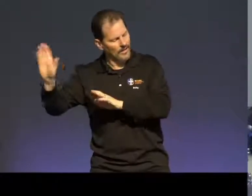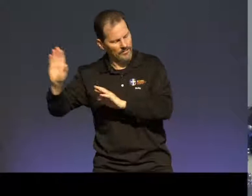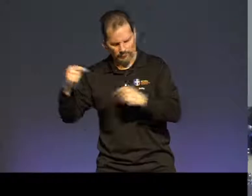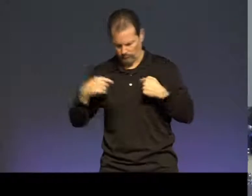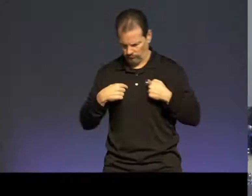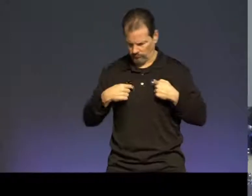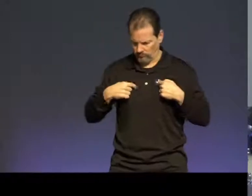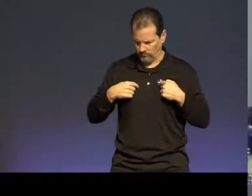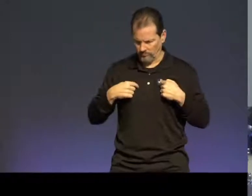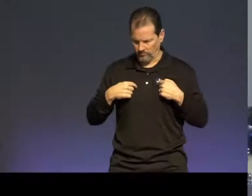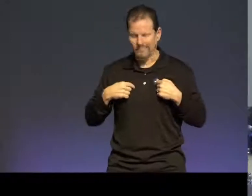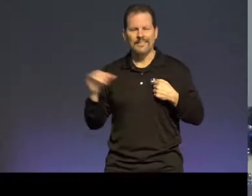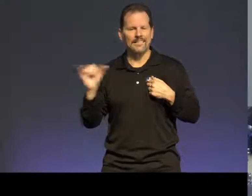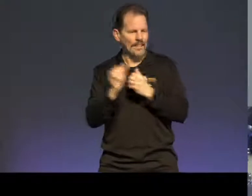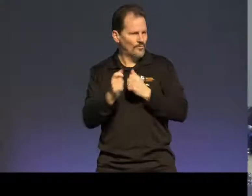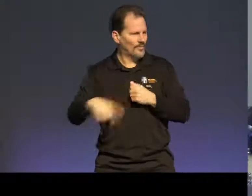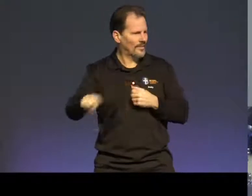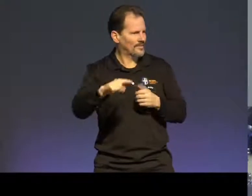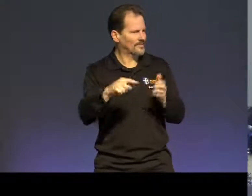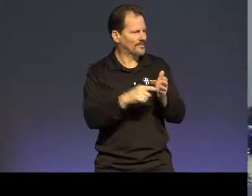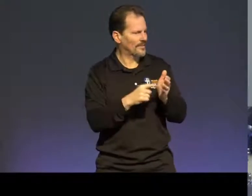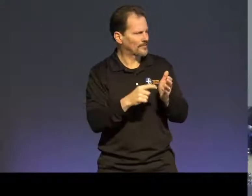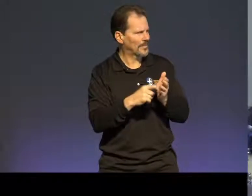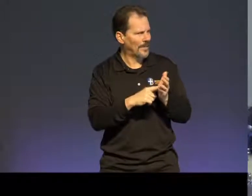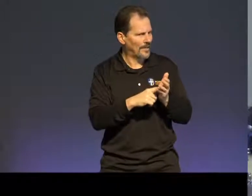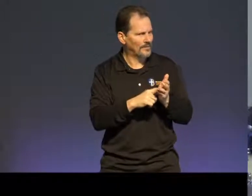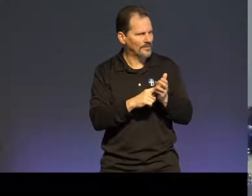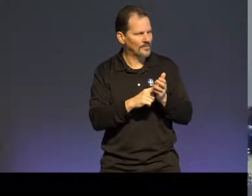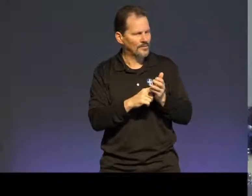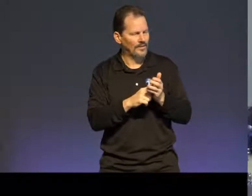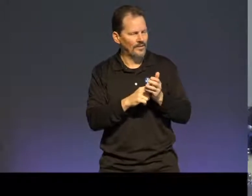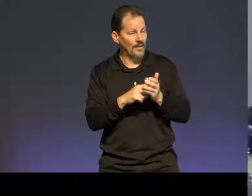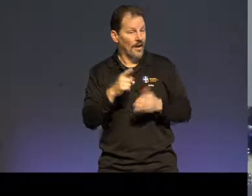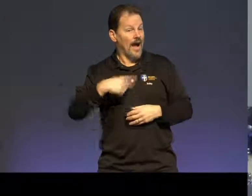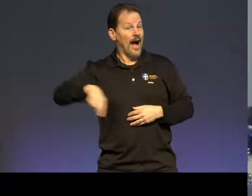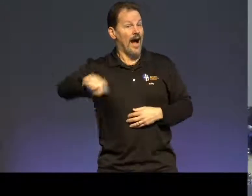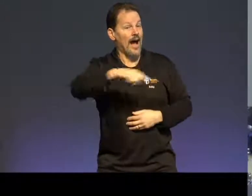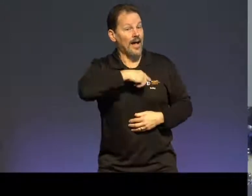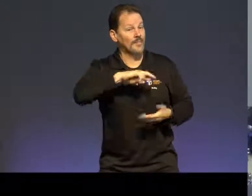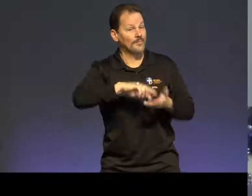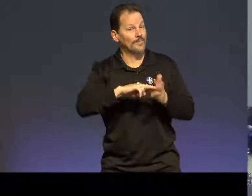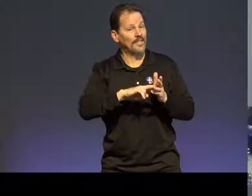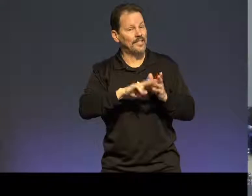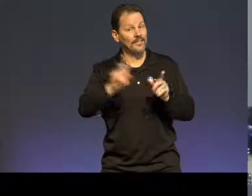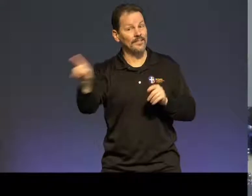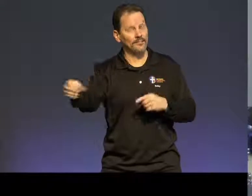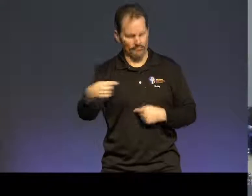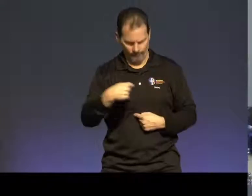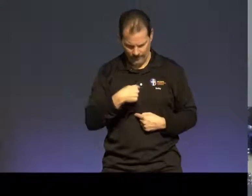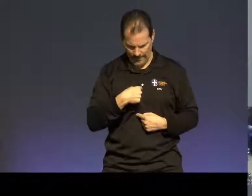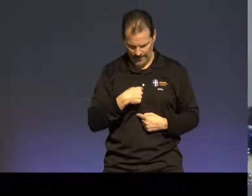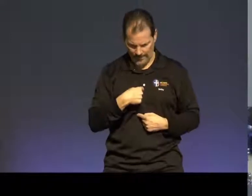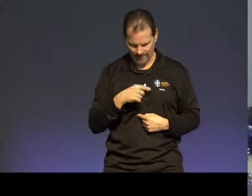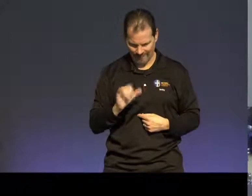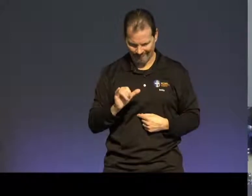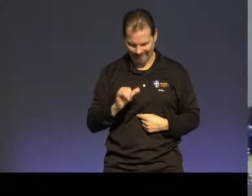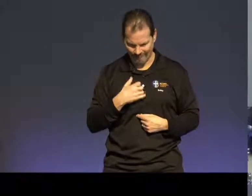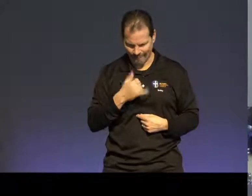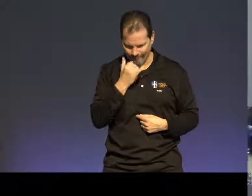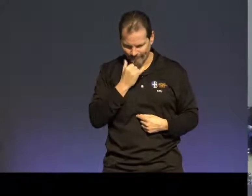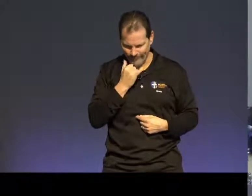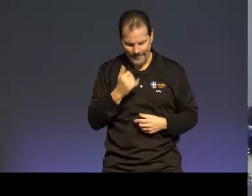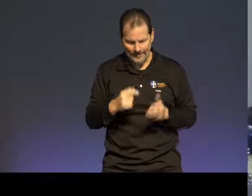some of us do the same thing. I say us here. Maybe I should be more personal. I do the same thing. You see, I found